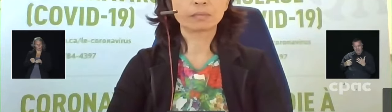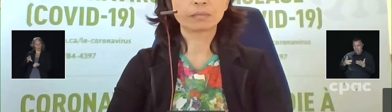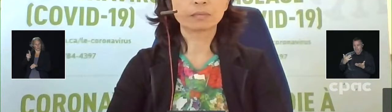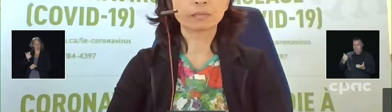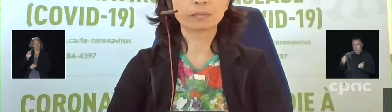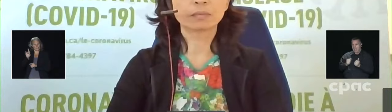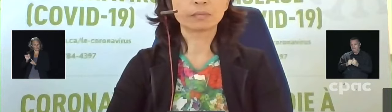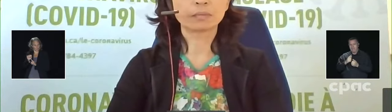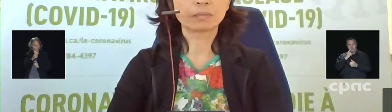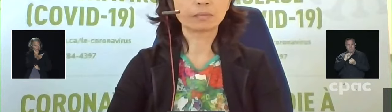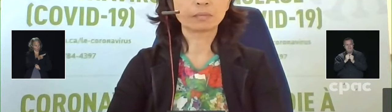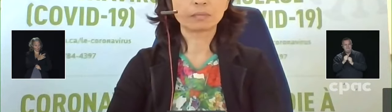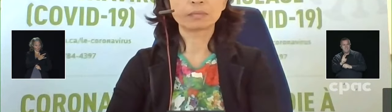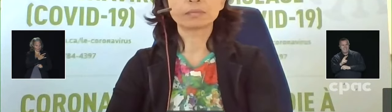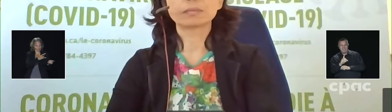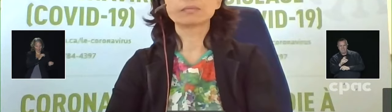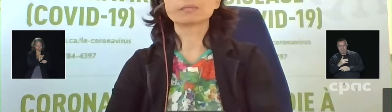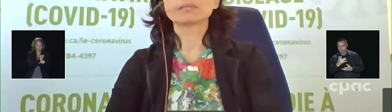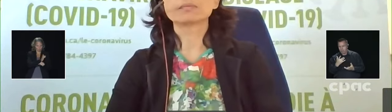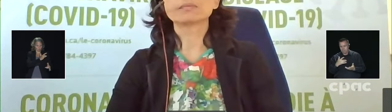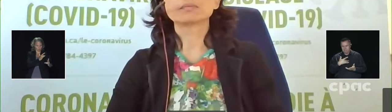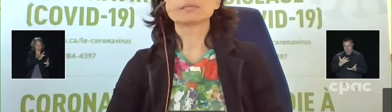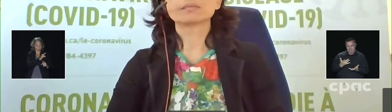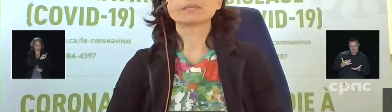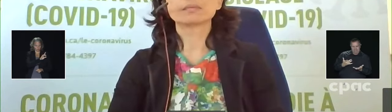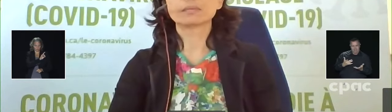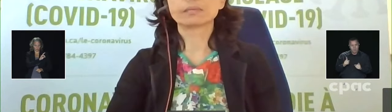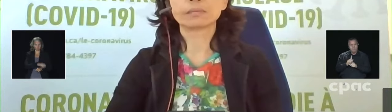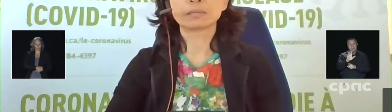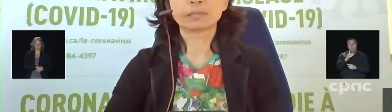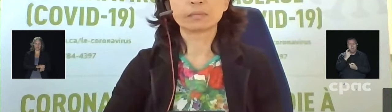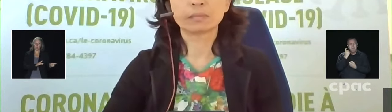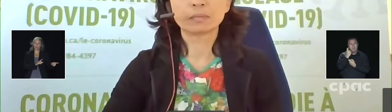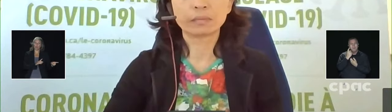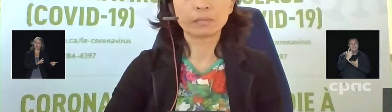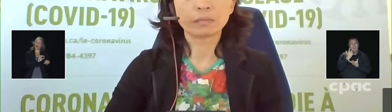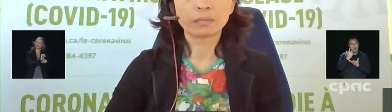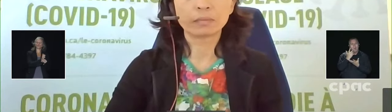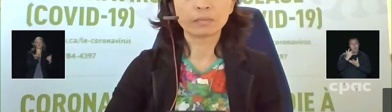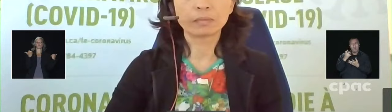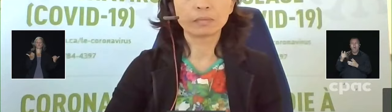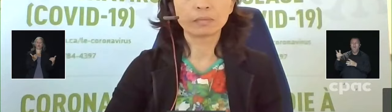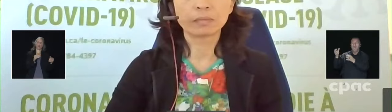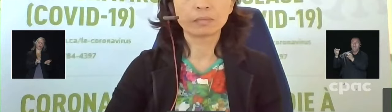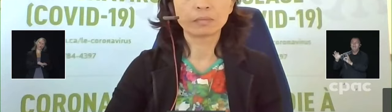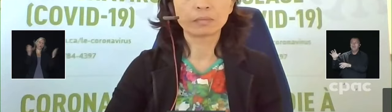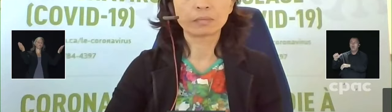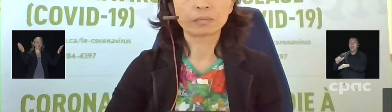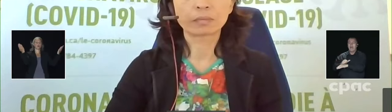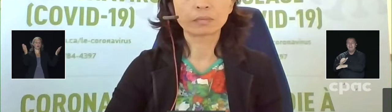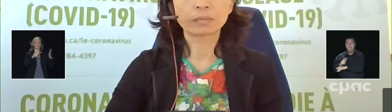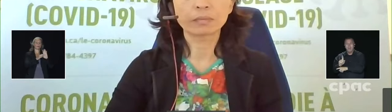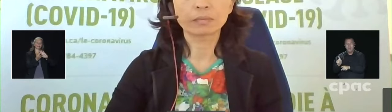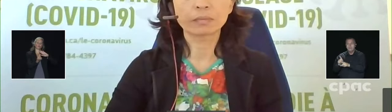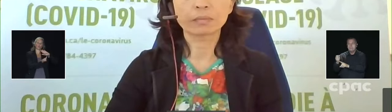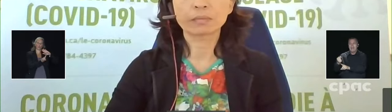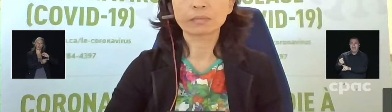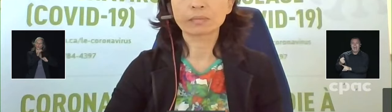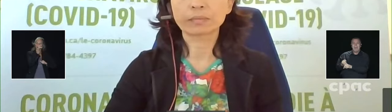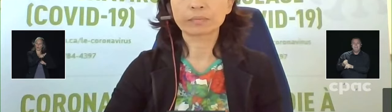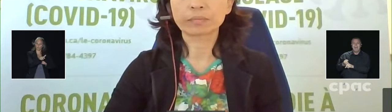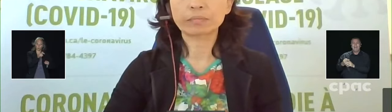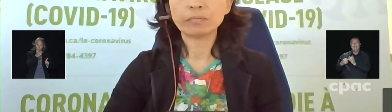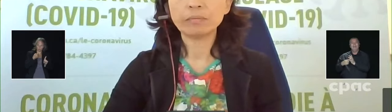concerns are about Alberta's decision and whether or not they could have a national impact as people are traveling during these summer months.